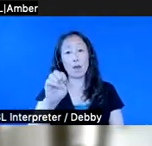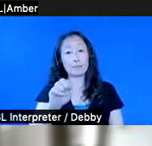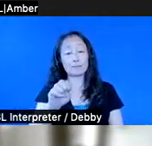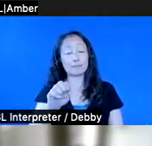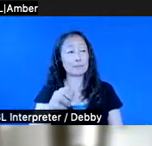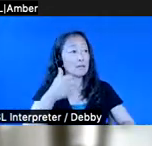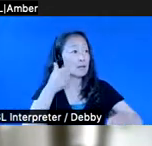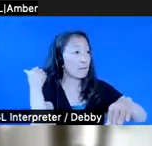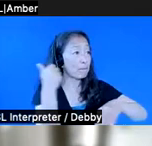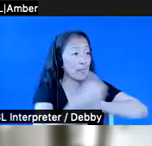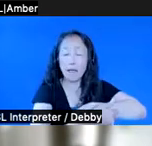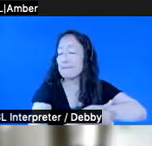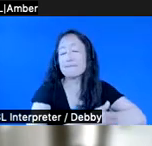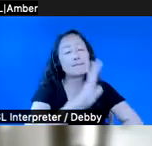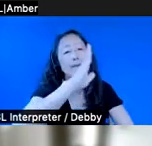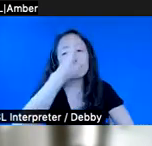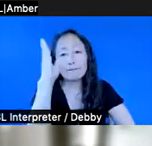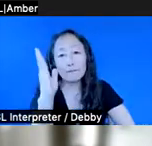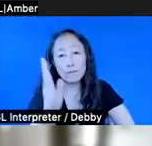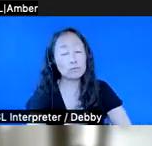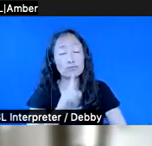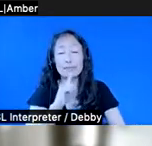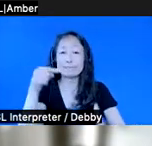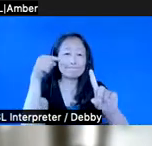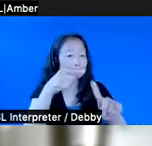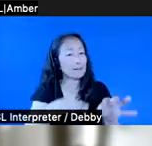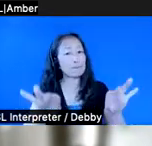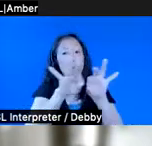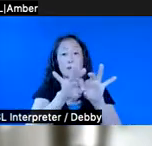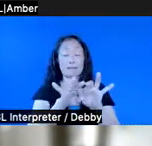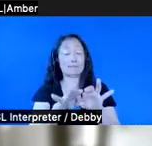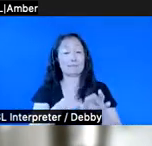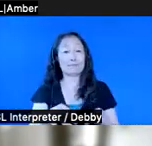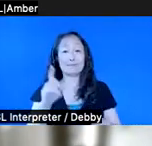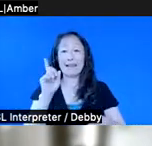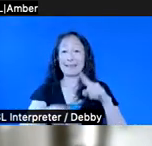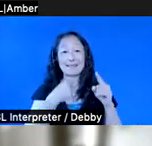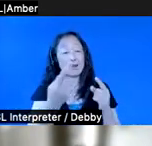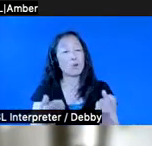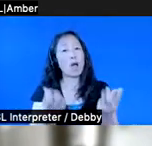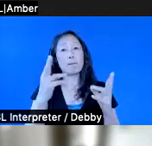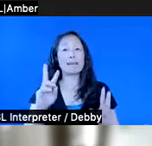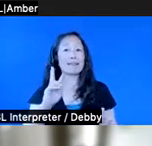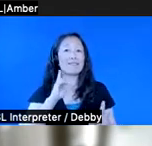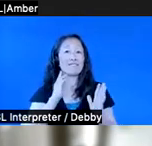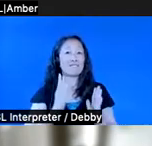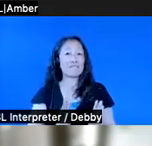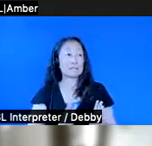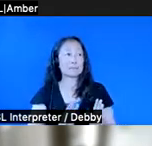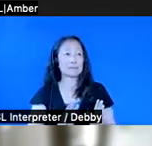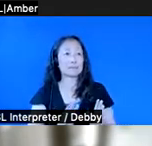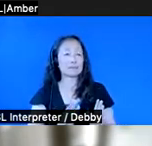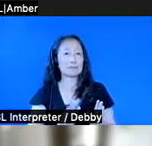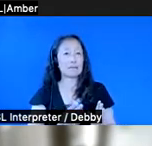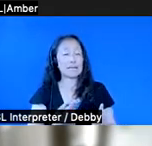that is so important. I can't tell you how many victims I have heard that said nobody ever said that to